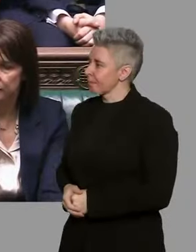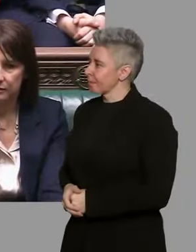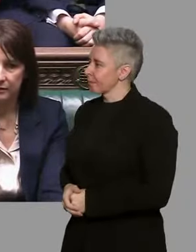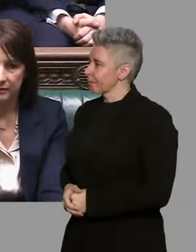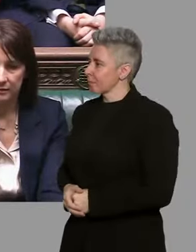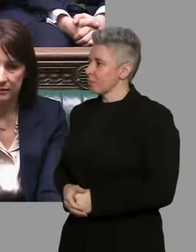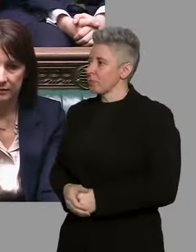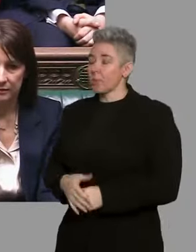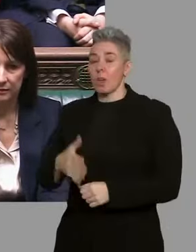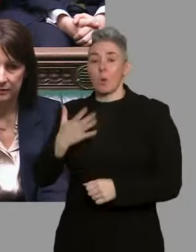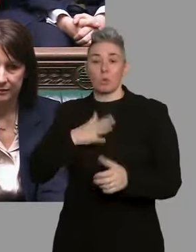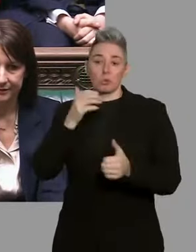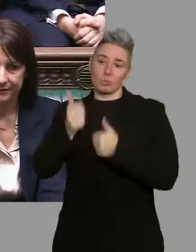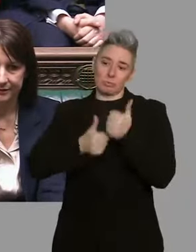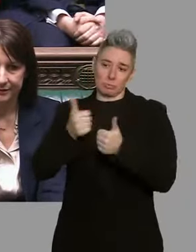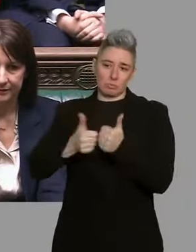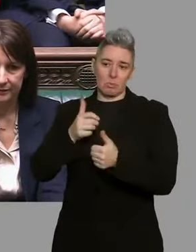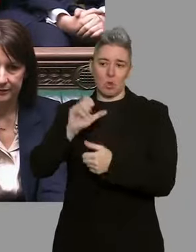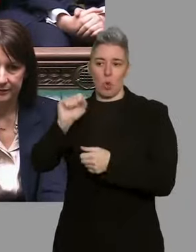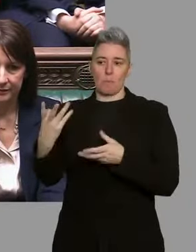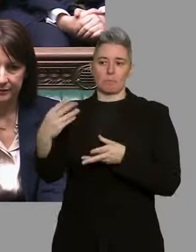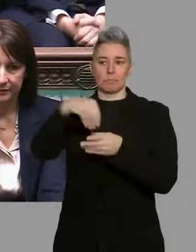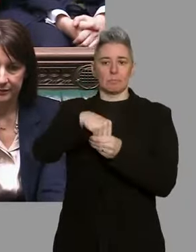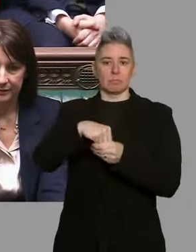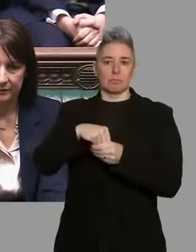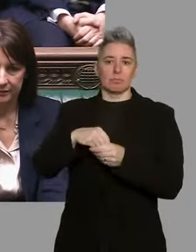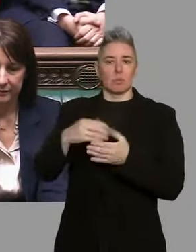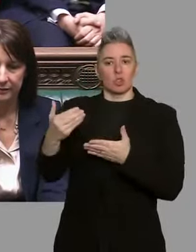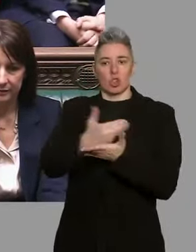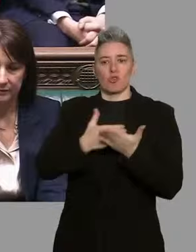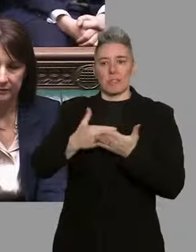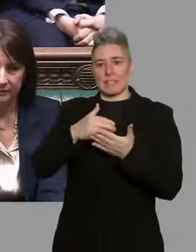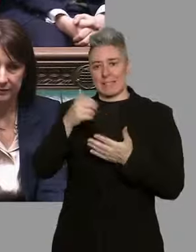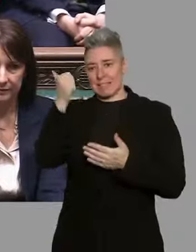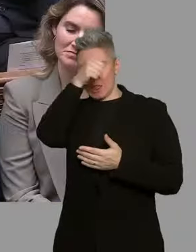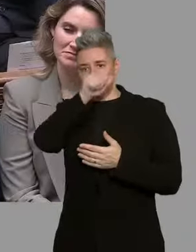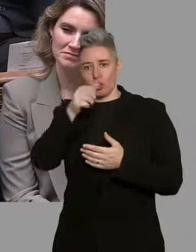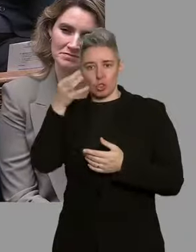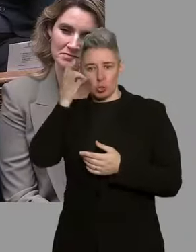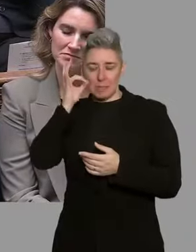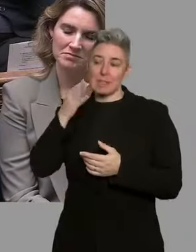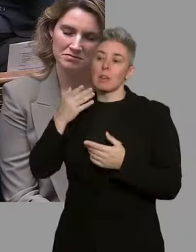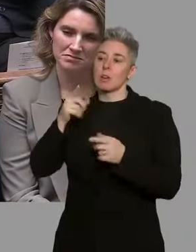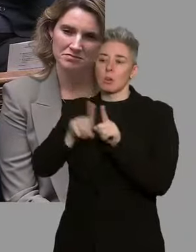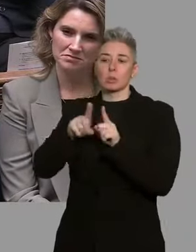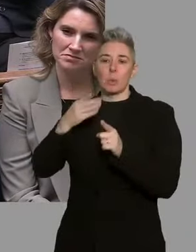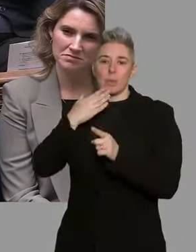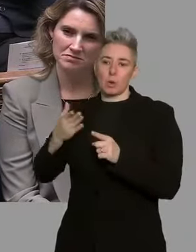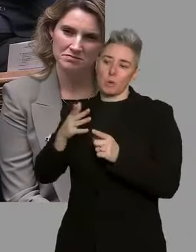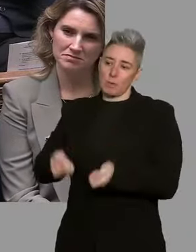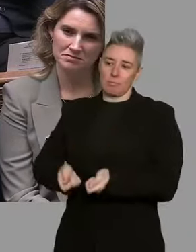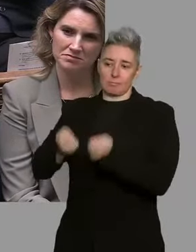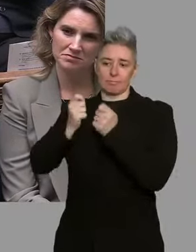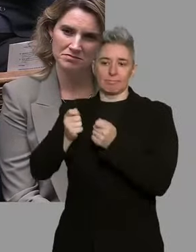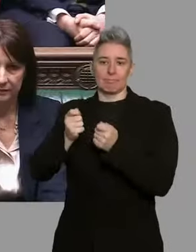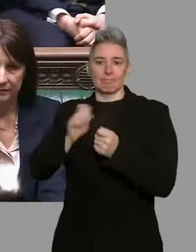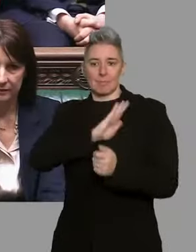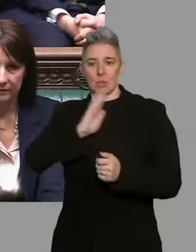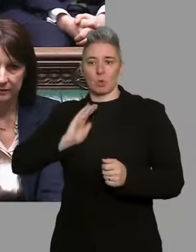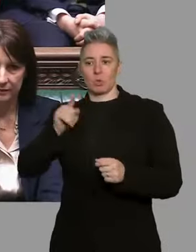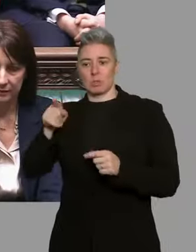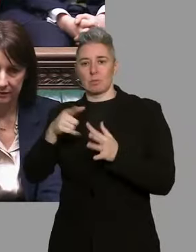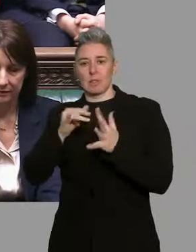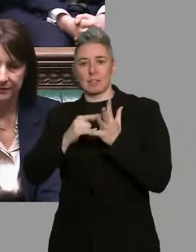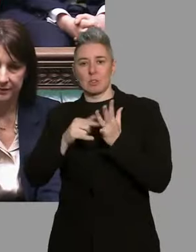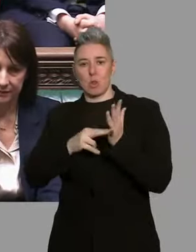him for raising the question of our troops in Estonia who will be there over Christmas without their families, and they're right on